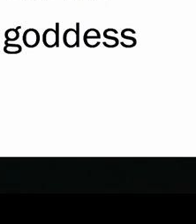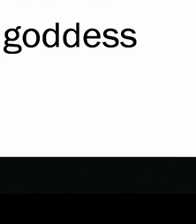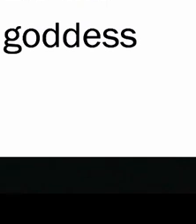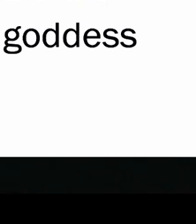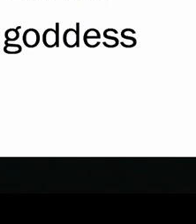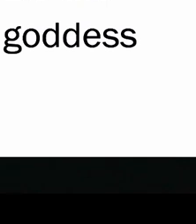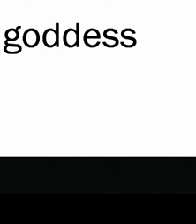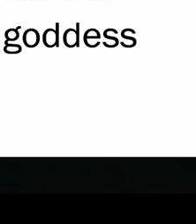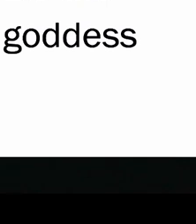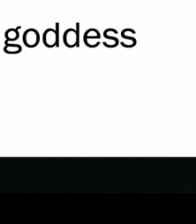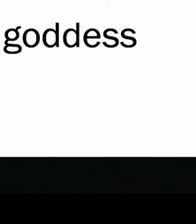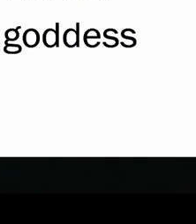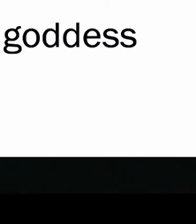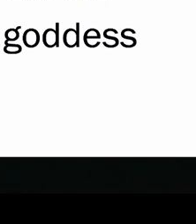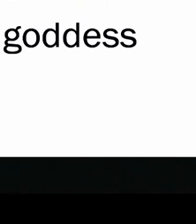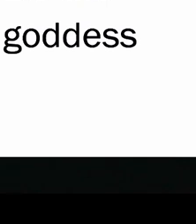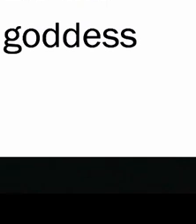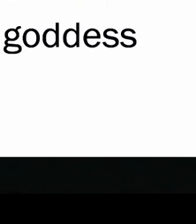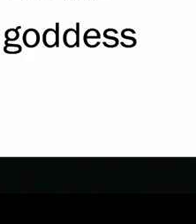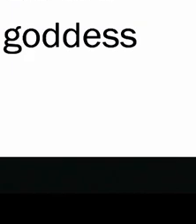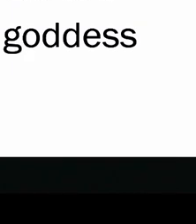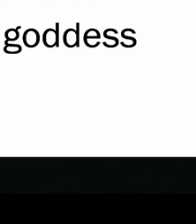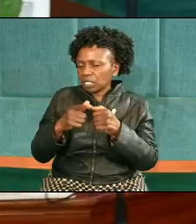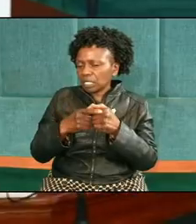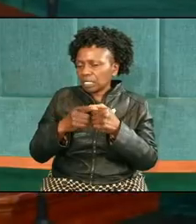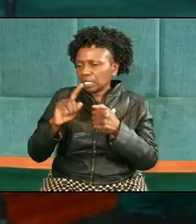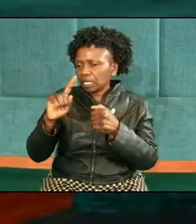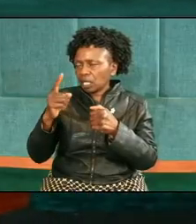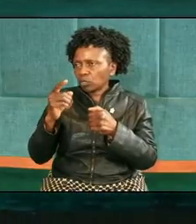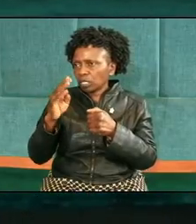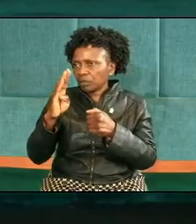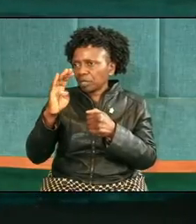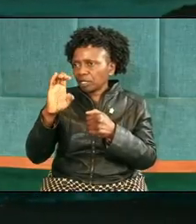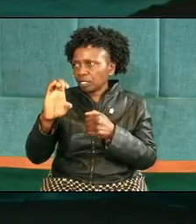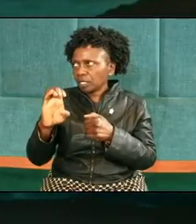Nineveh first settled in about 6000 BC, and by